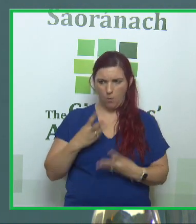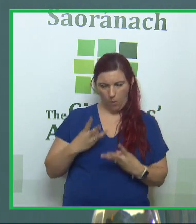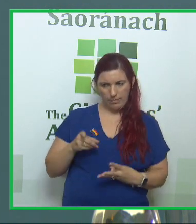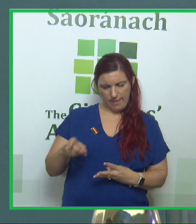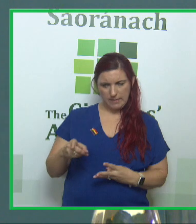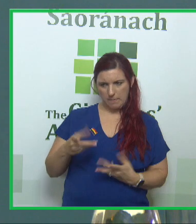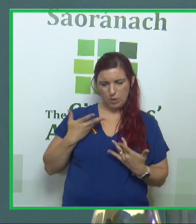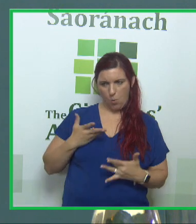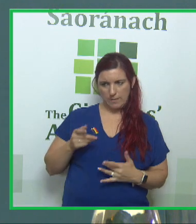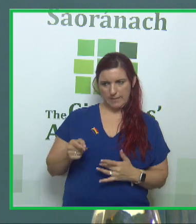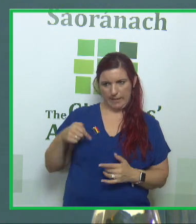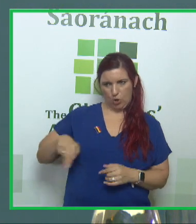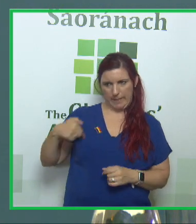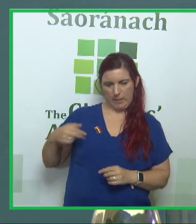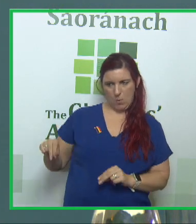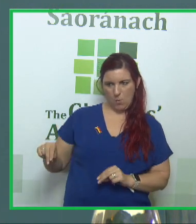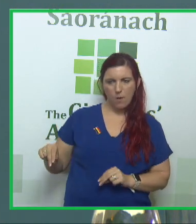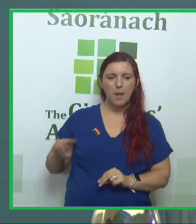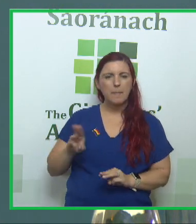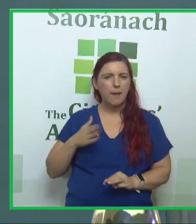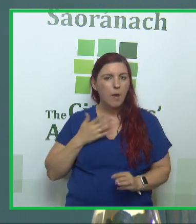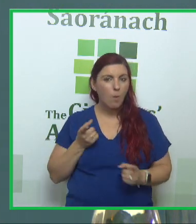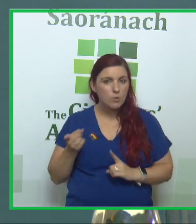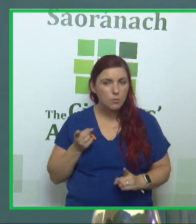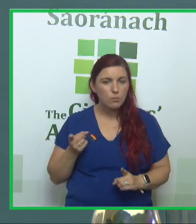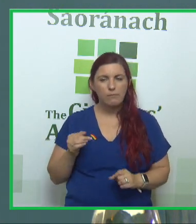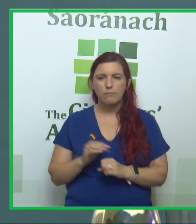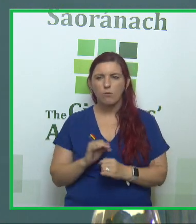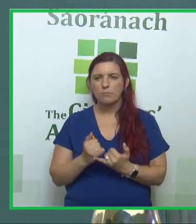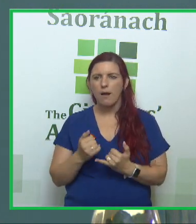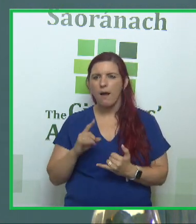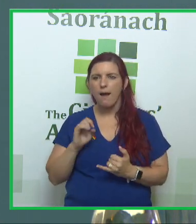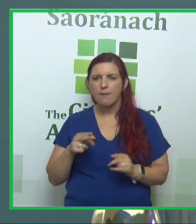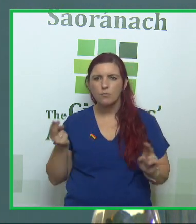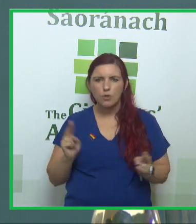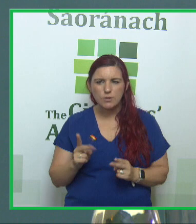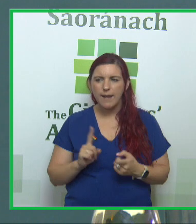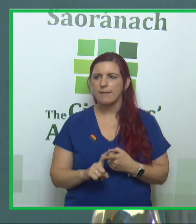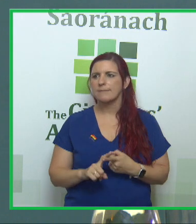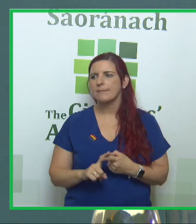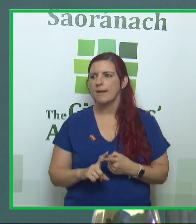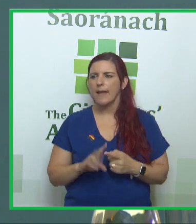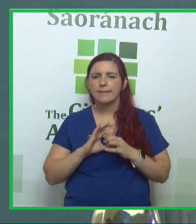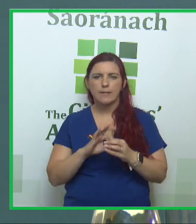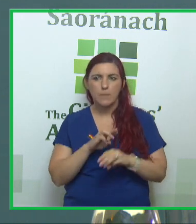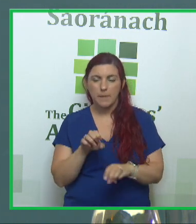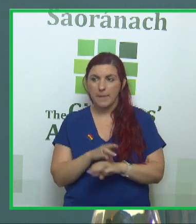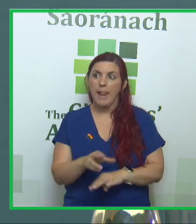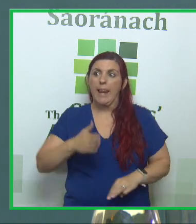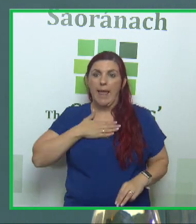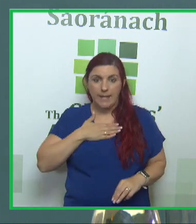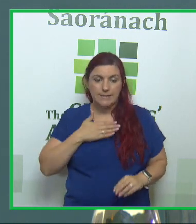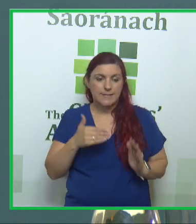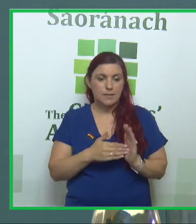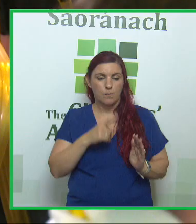either. People like what we do in terms of harm reduction and engaging with people and helping people. People like that, but